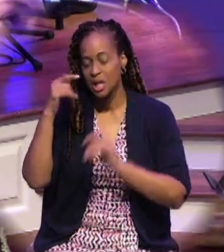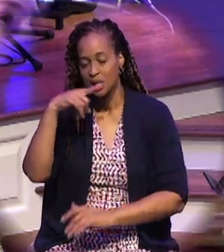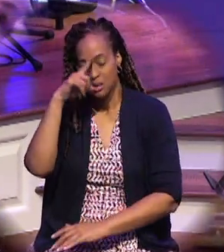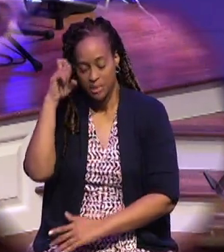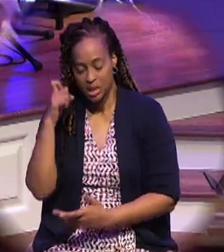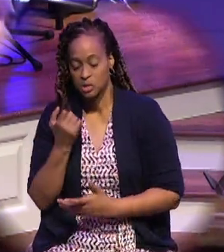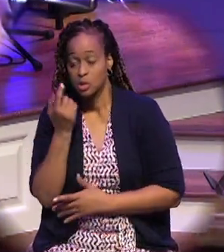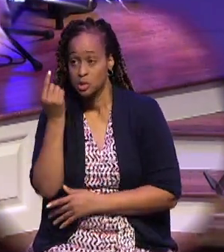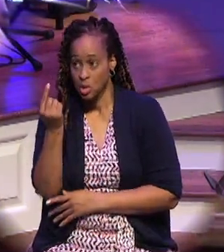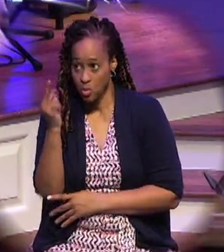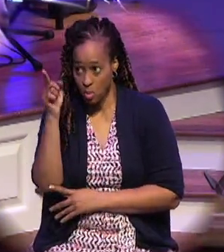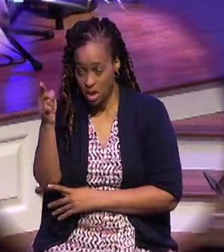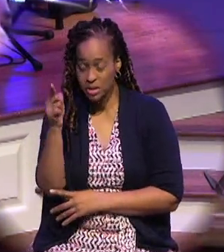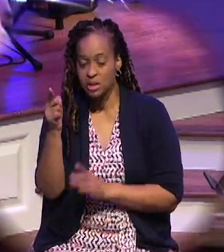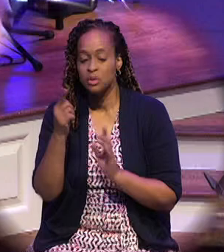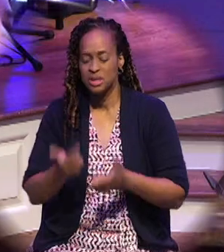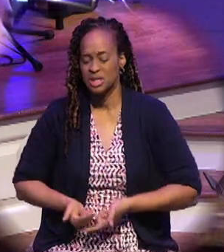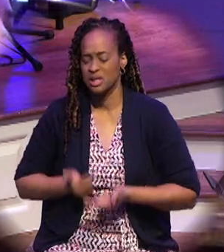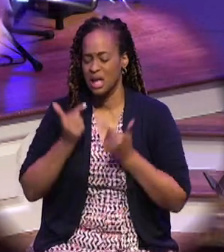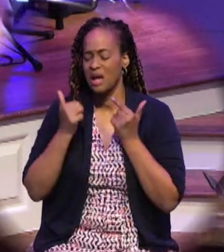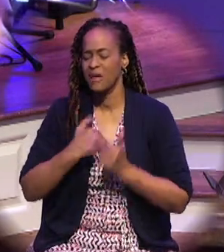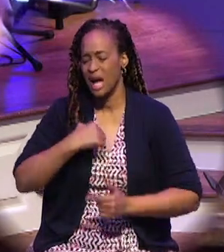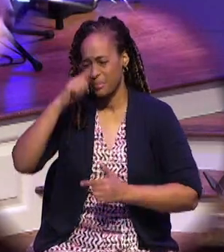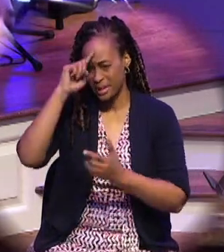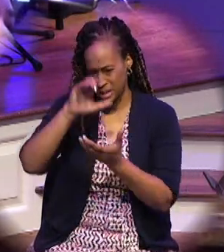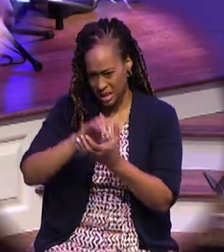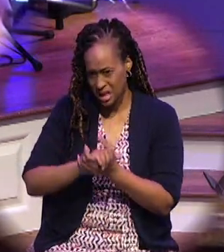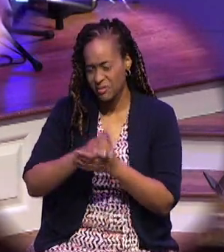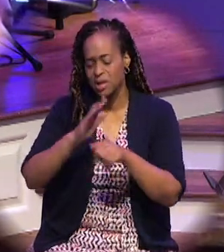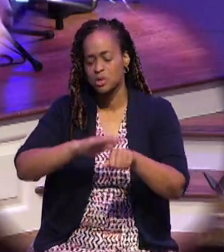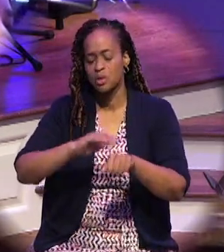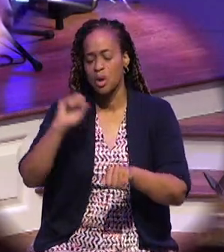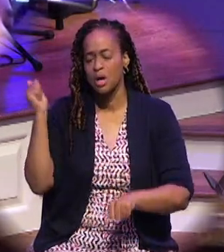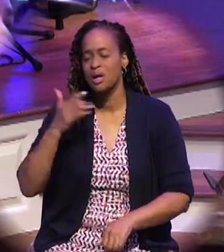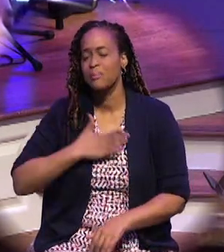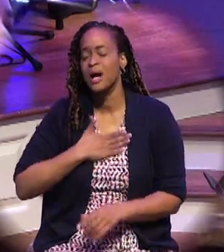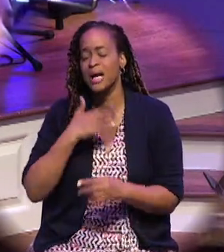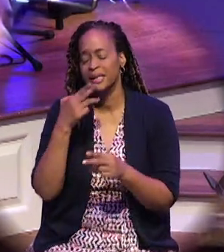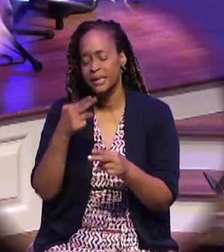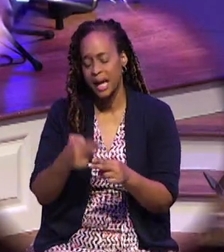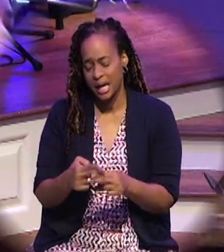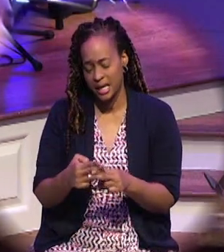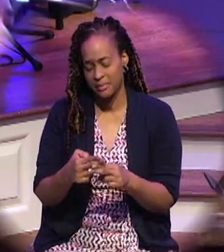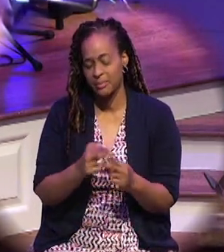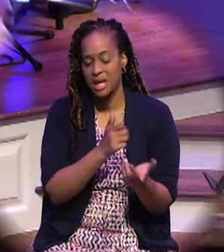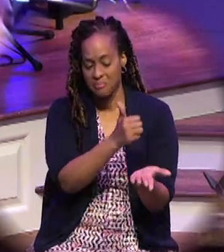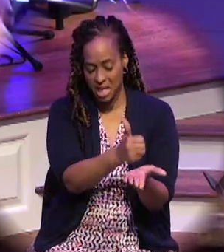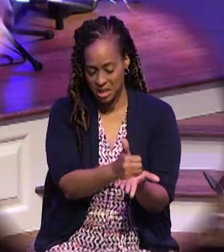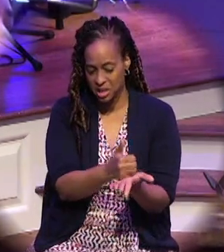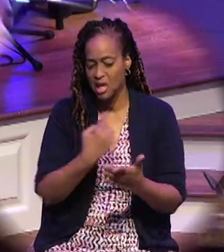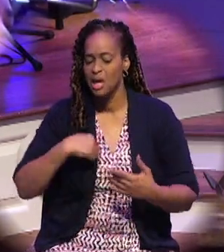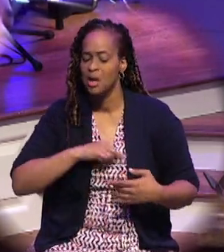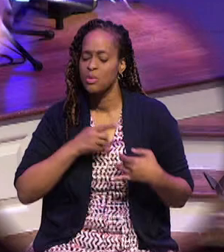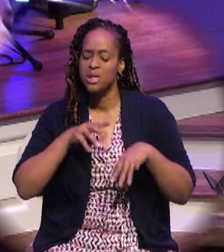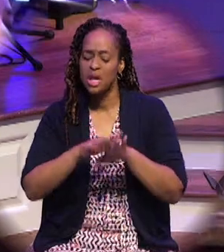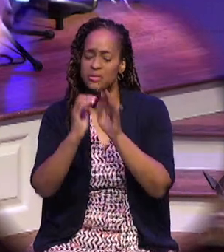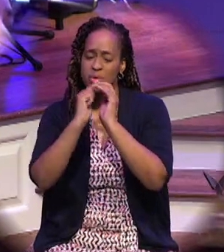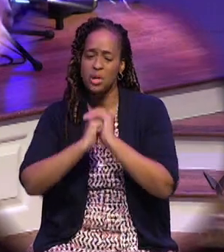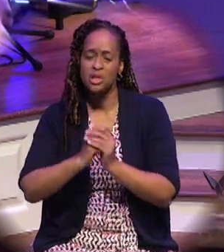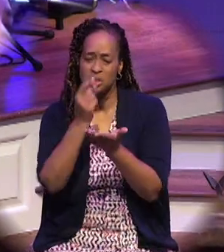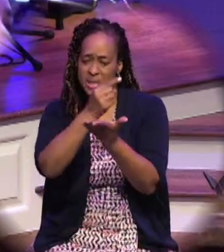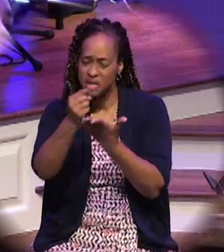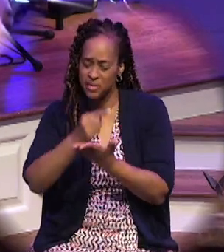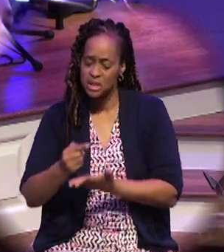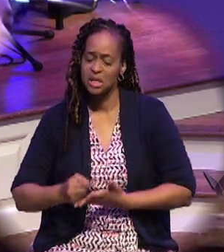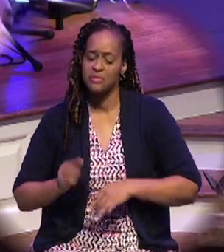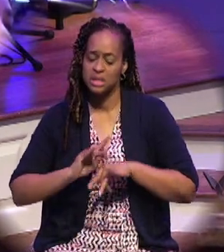is one who is alive, who I believe has called my name. And we gather to worship each and every